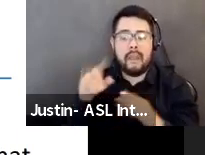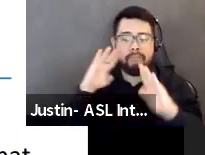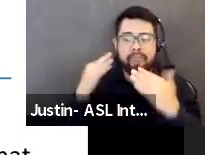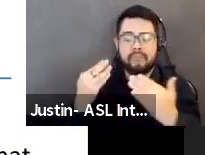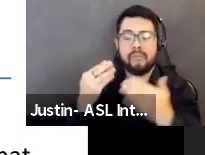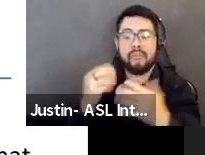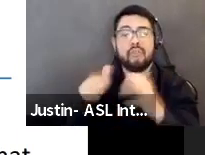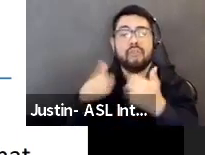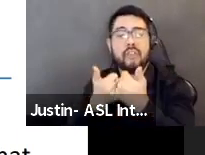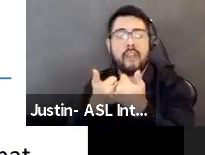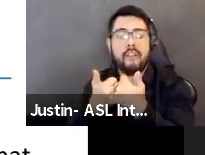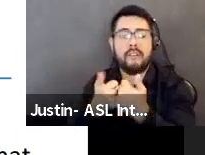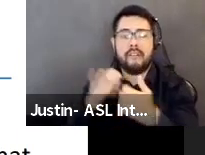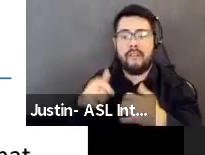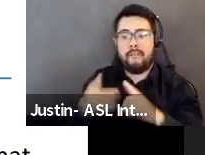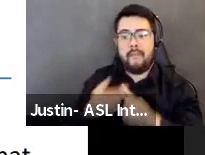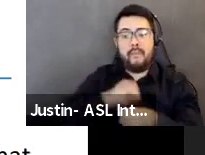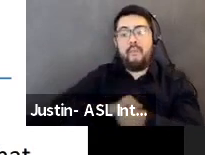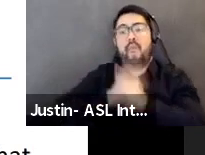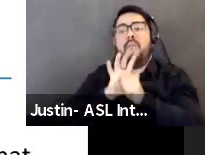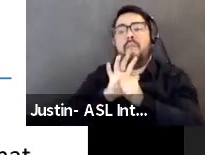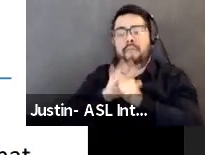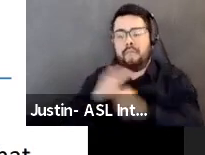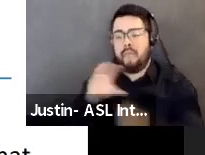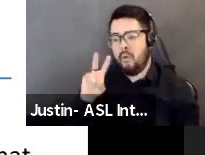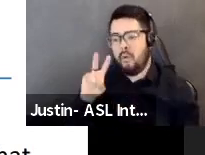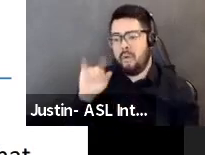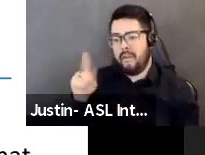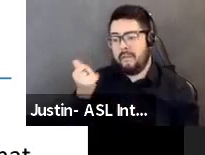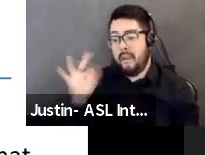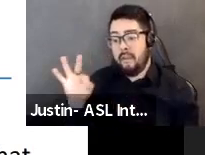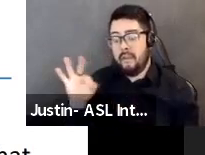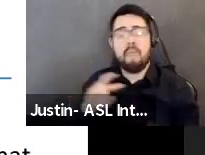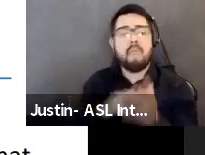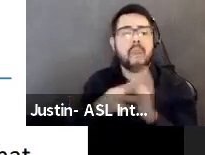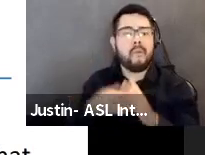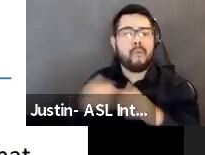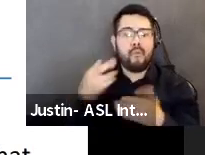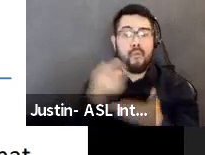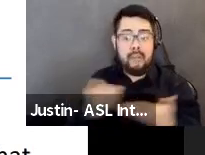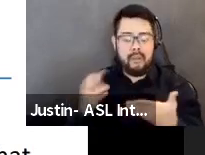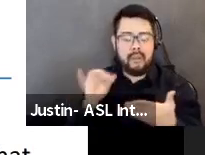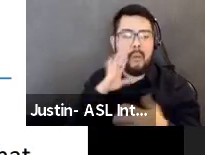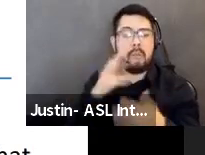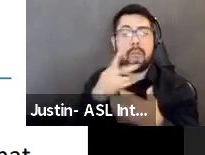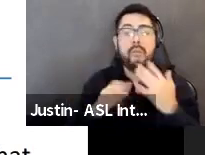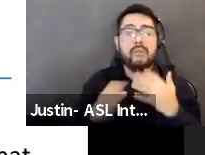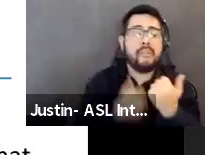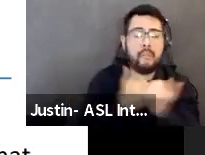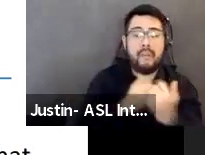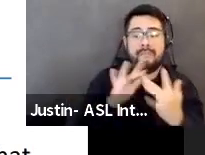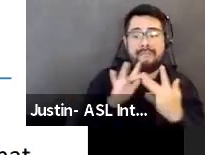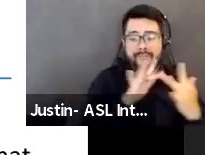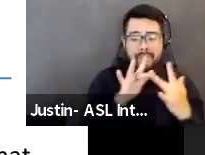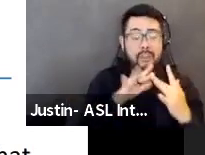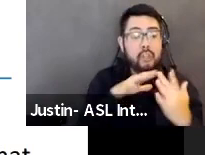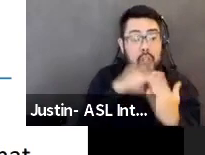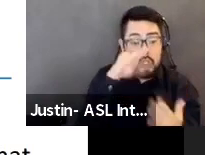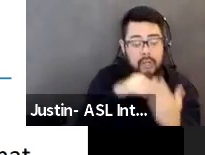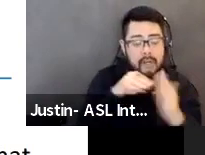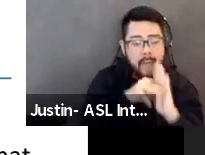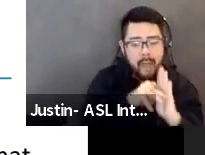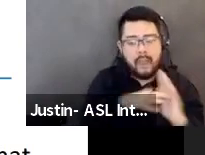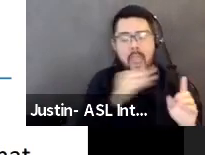challenges created by covid19 this includes resources that will support both the remote learning model and prepare for an